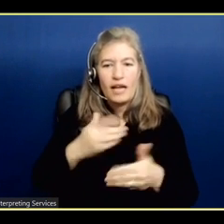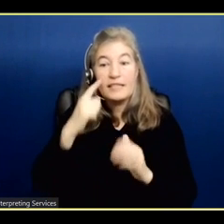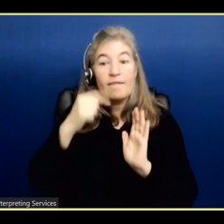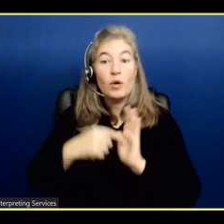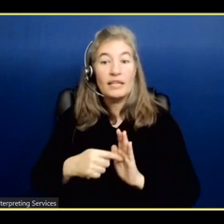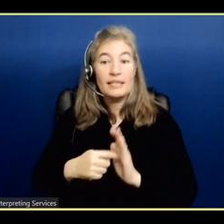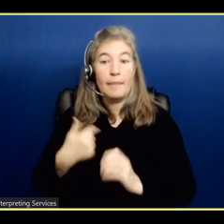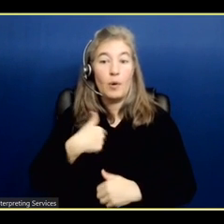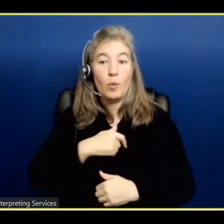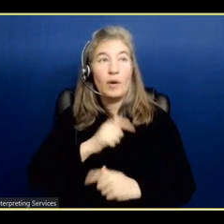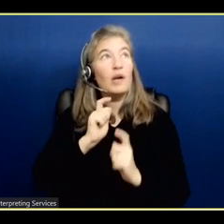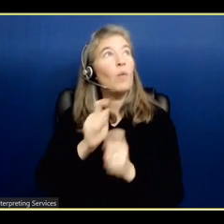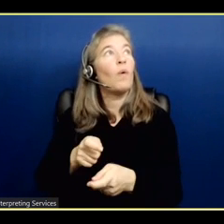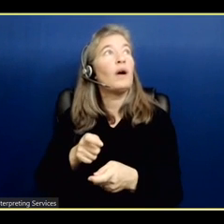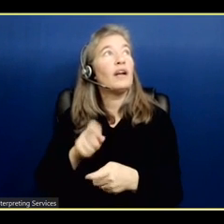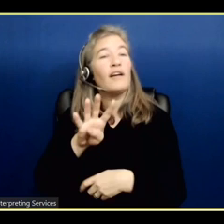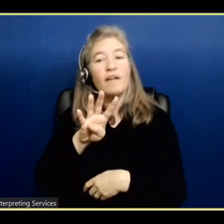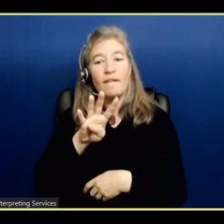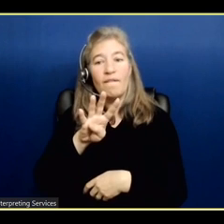quotes enthusiastically.